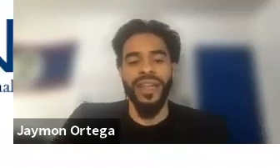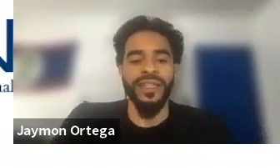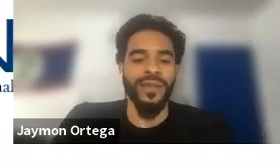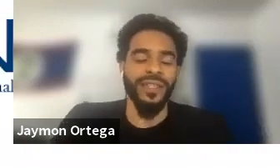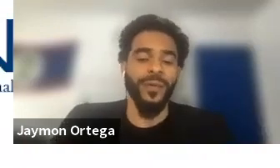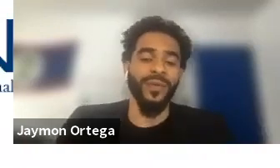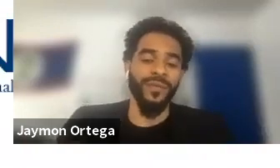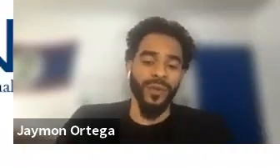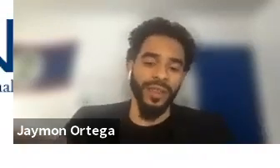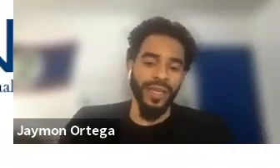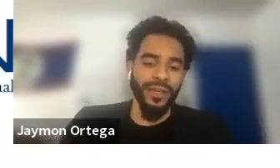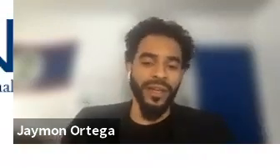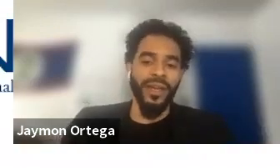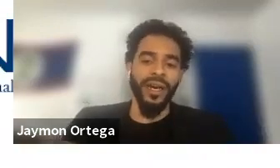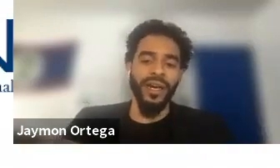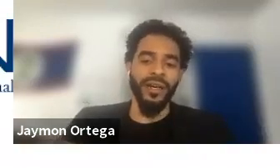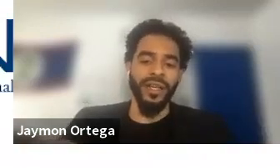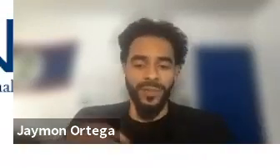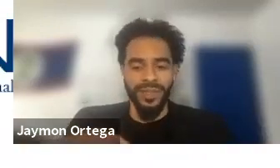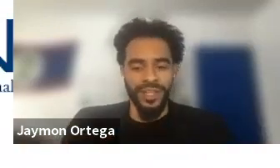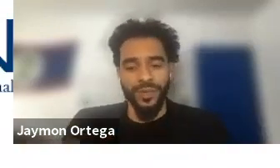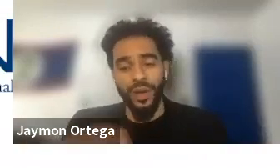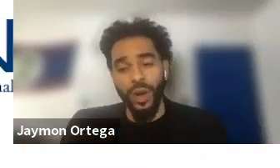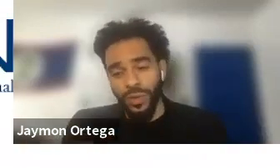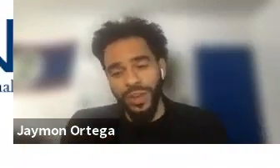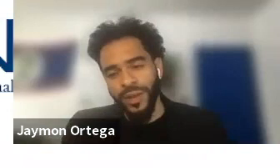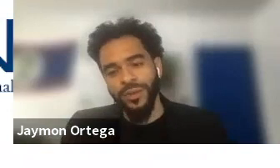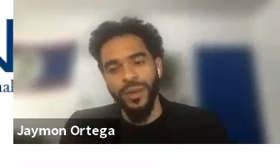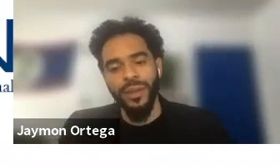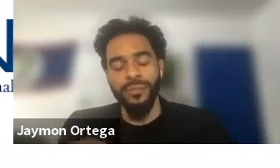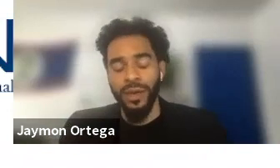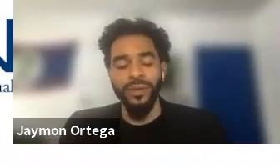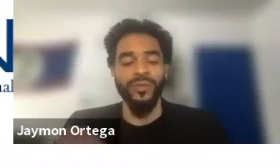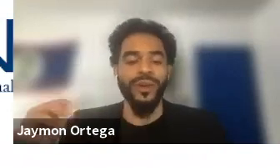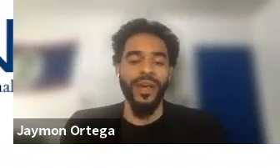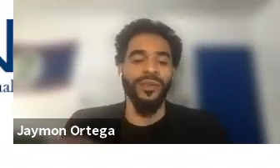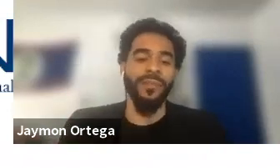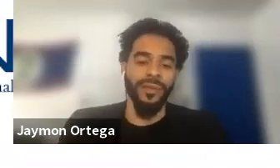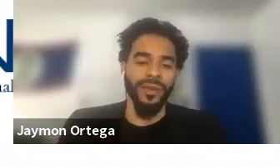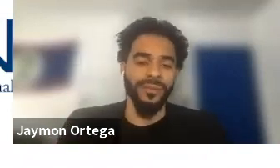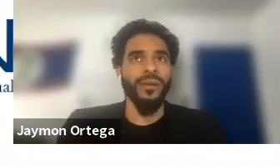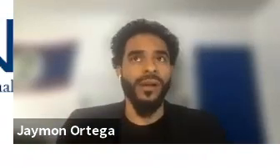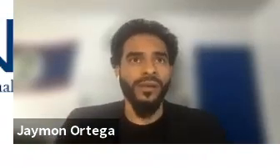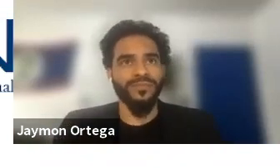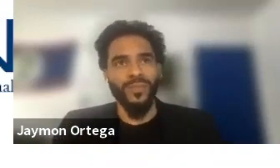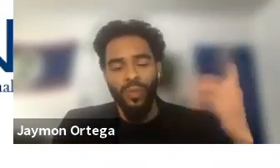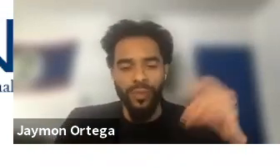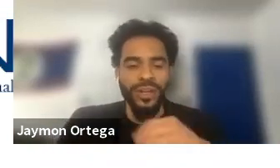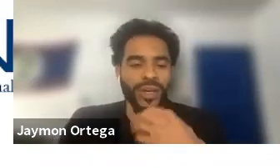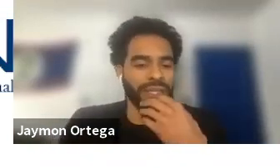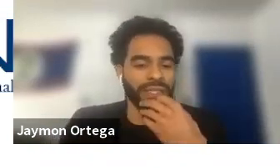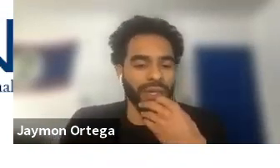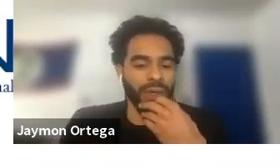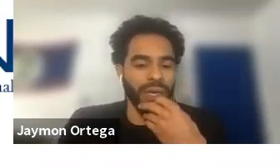many of the aspects that we will put forth later in the presentation with our own theoretical model around other mothering. One